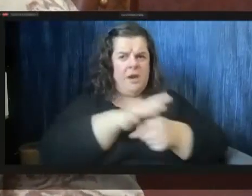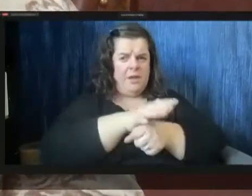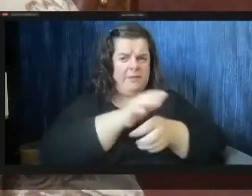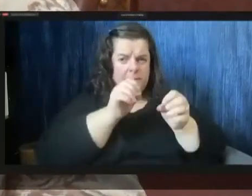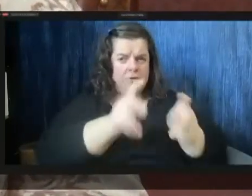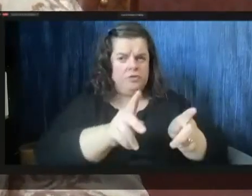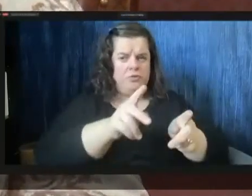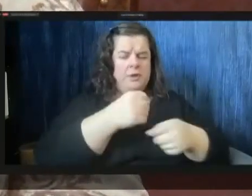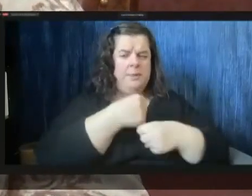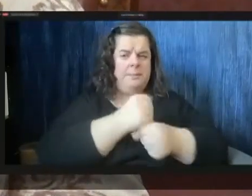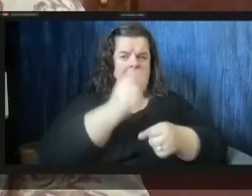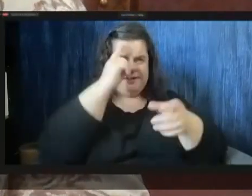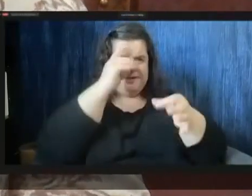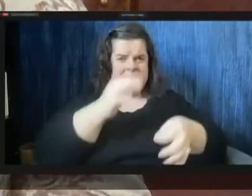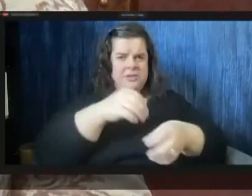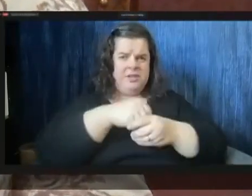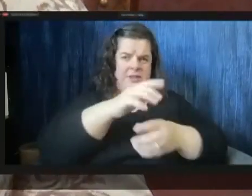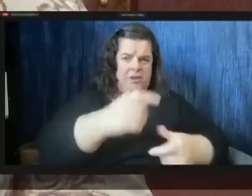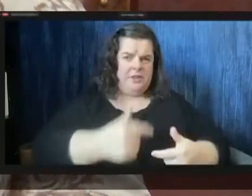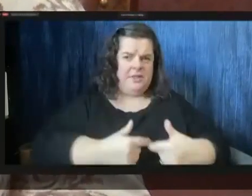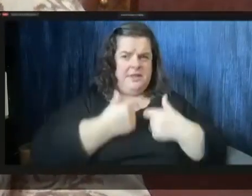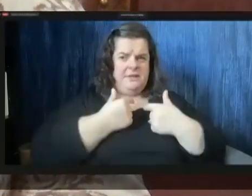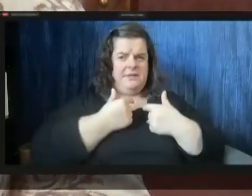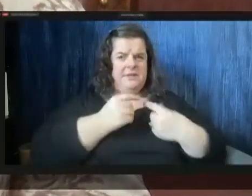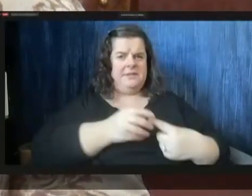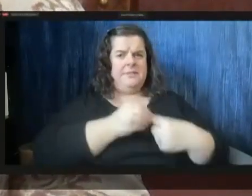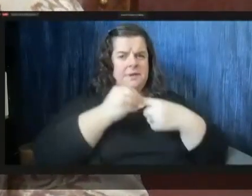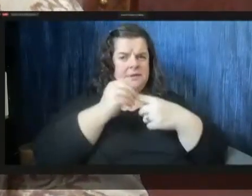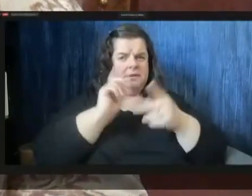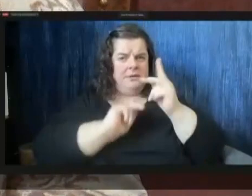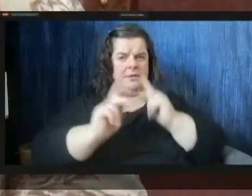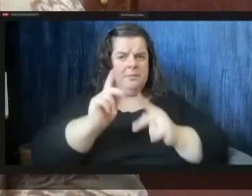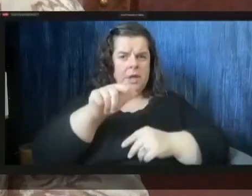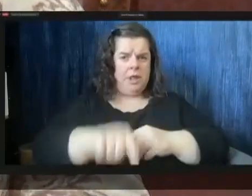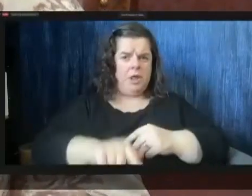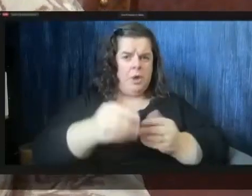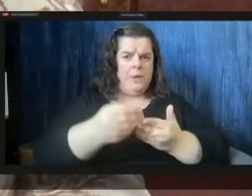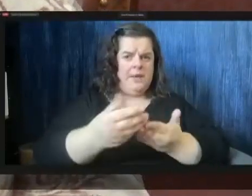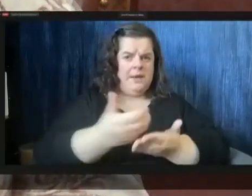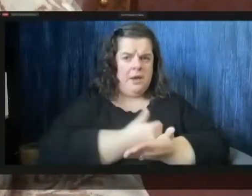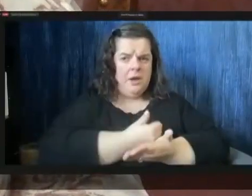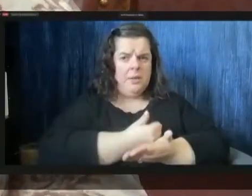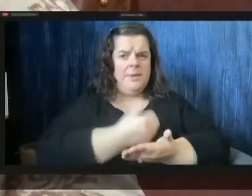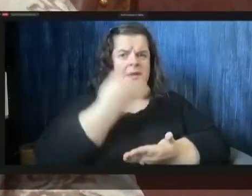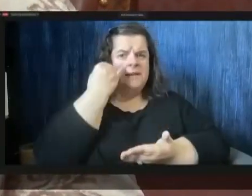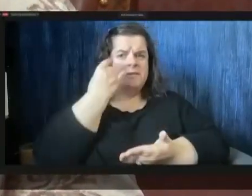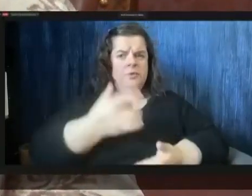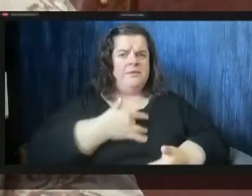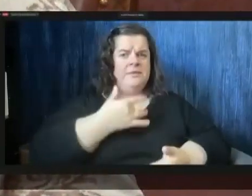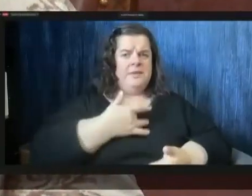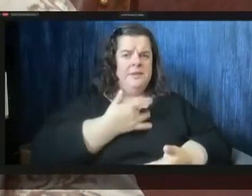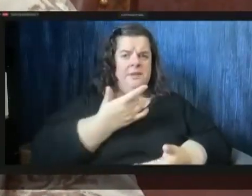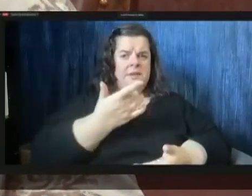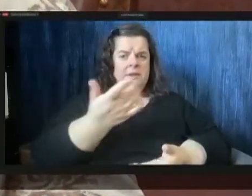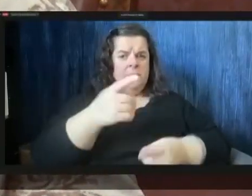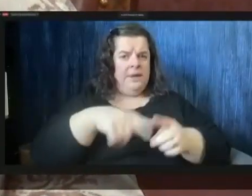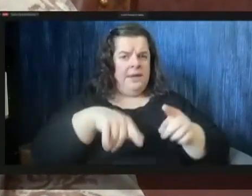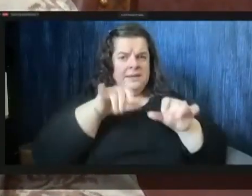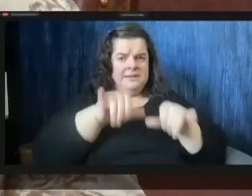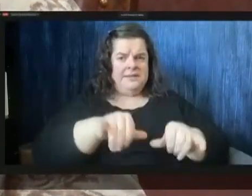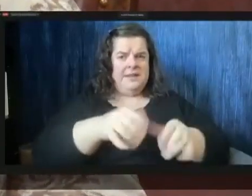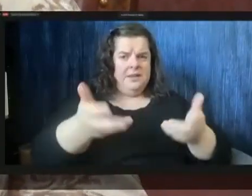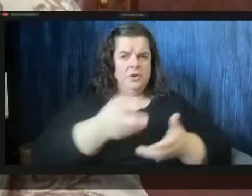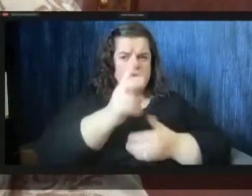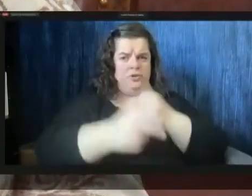make decisions in their lives, especially people who is low income. If you feel like you're not going to be able to stay here in 2